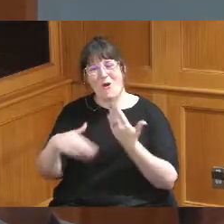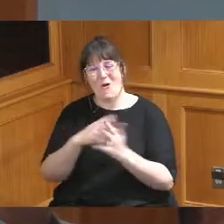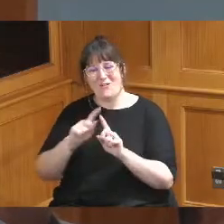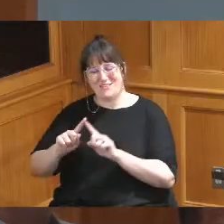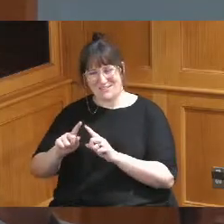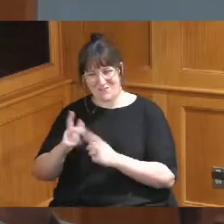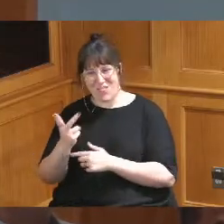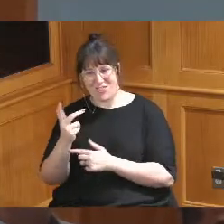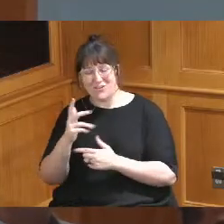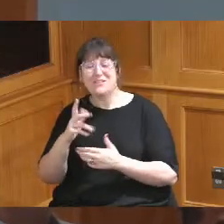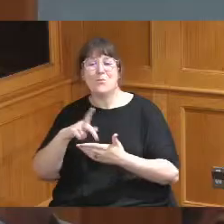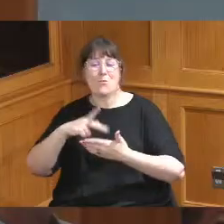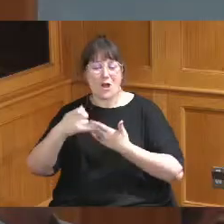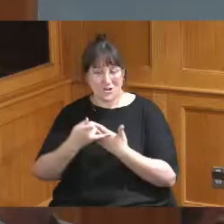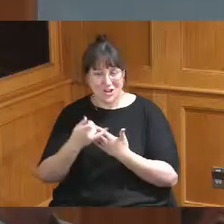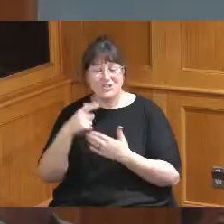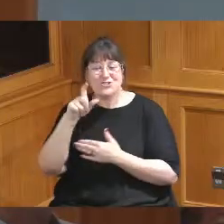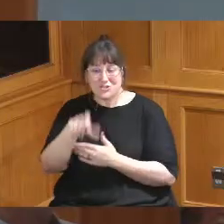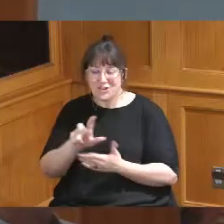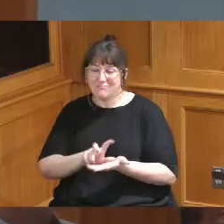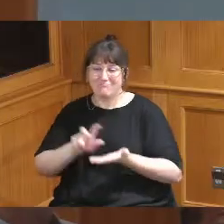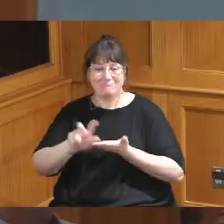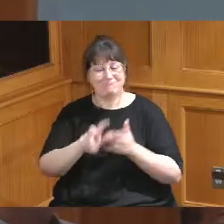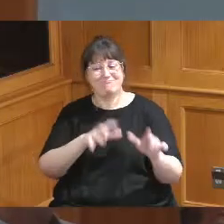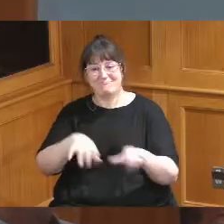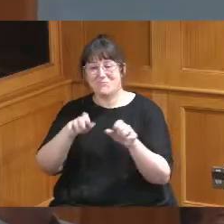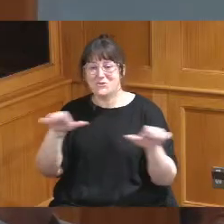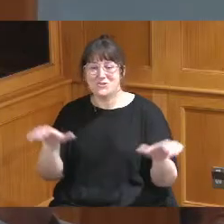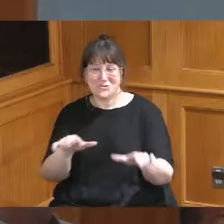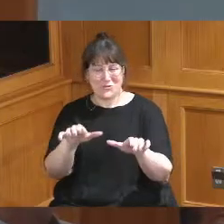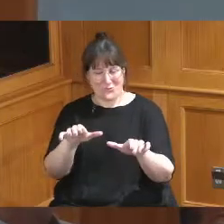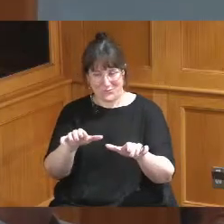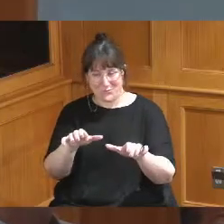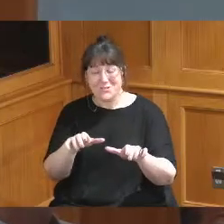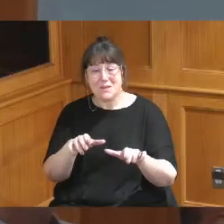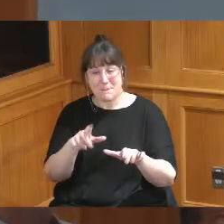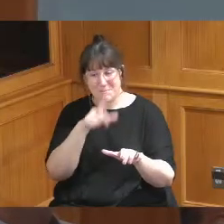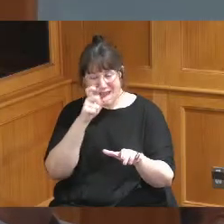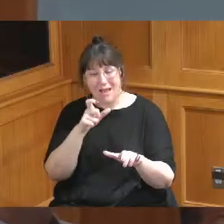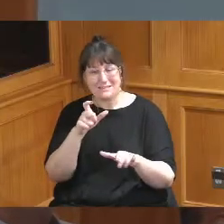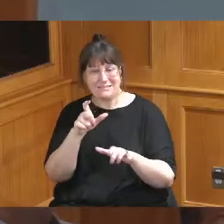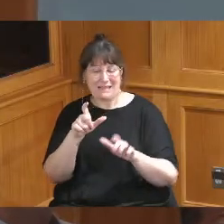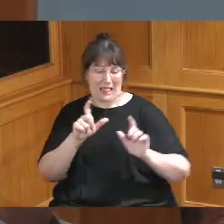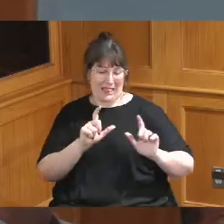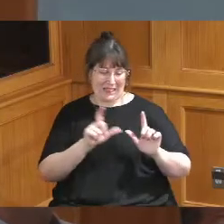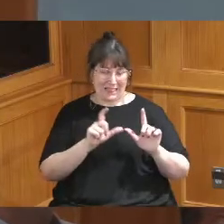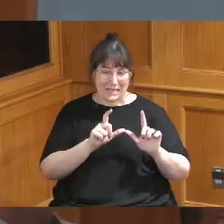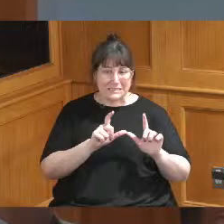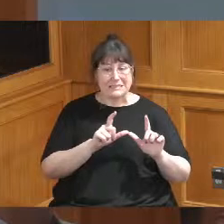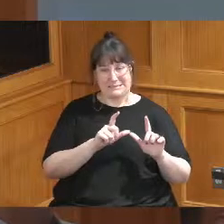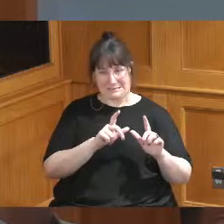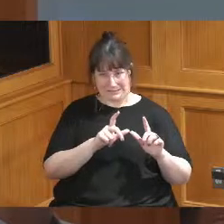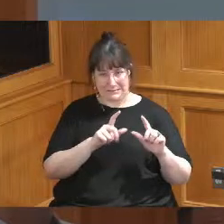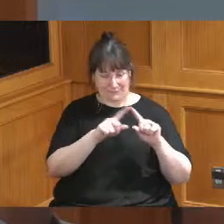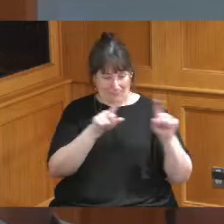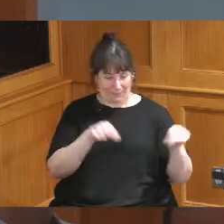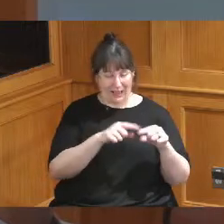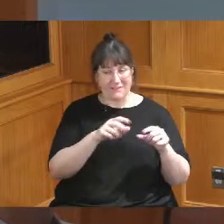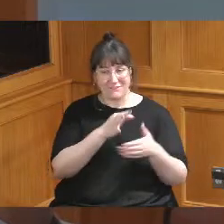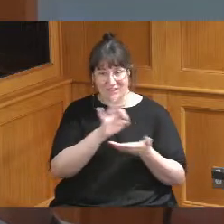projects. We're finding that some of the tax revenue from license plates fees are coming in a little bit higher than we may have